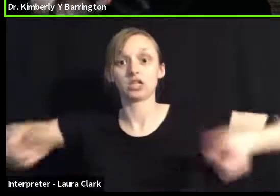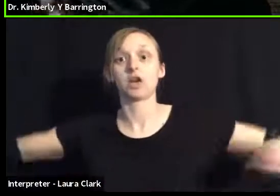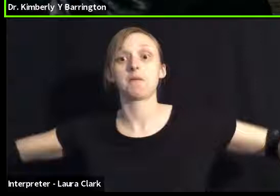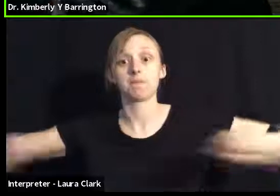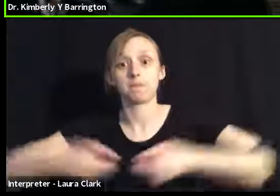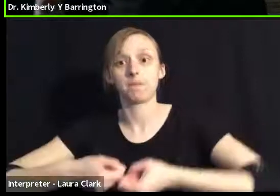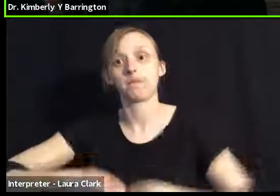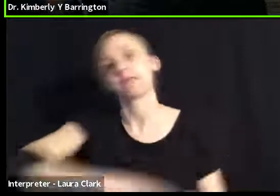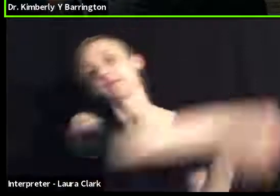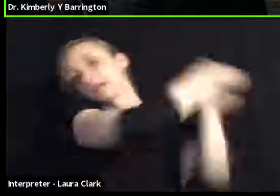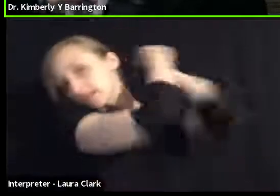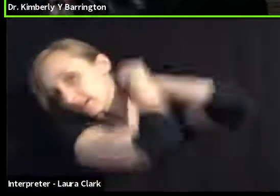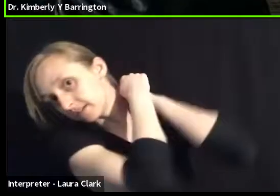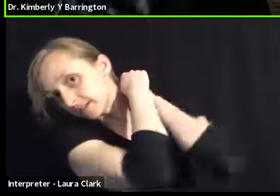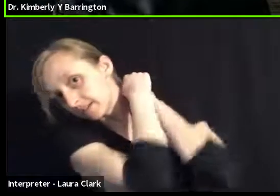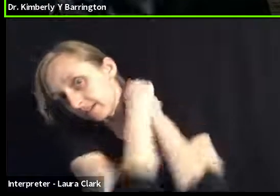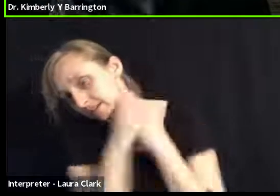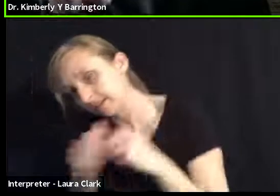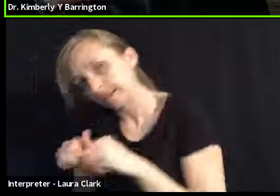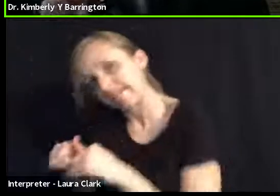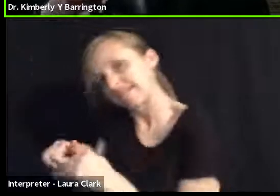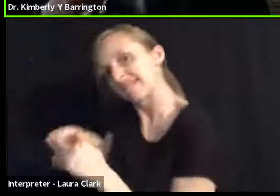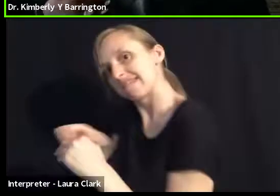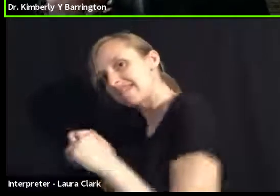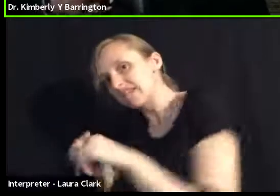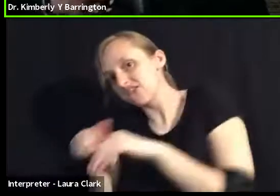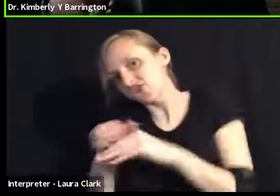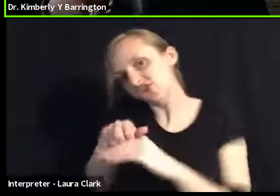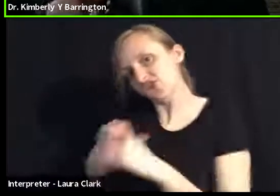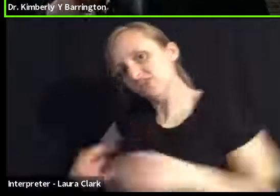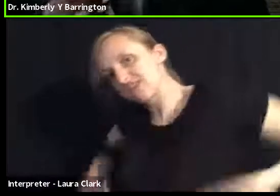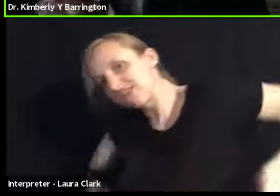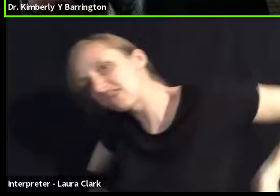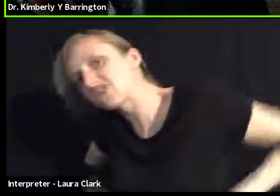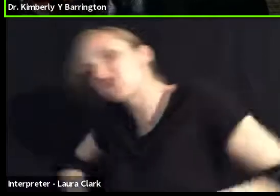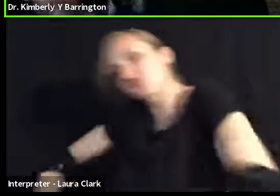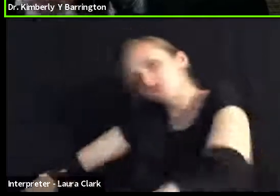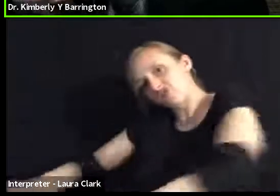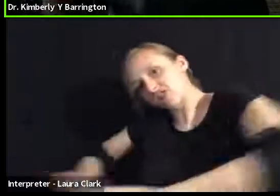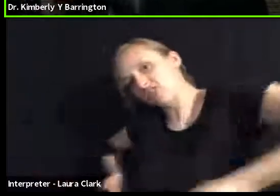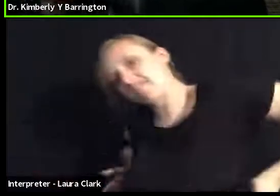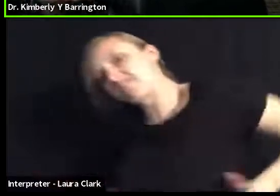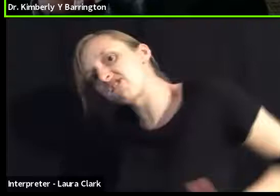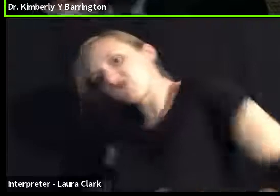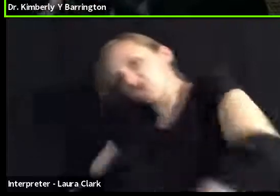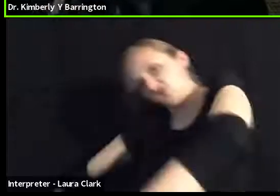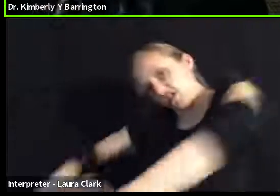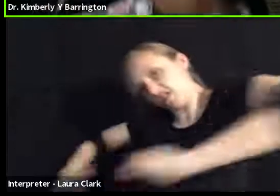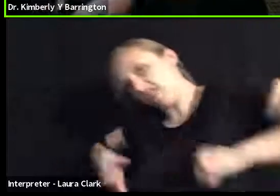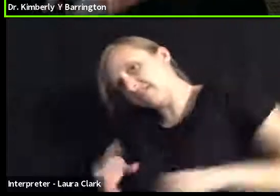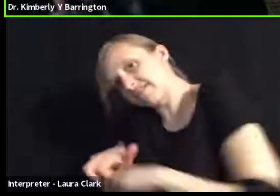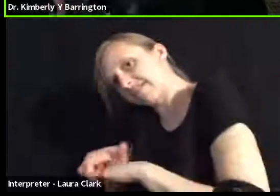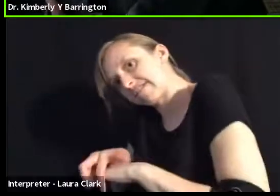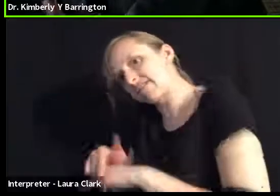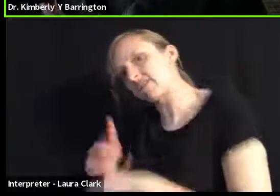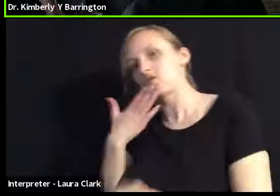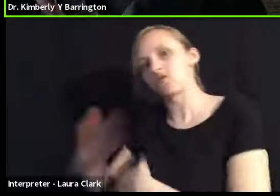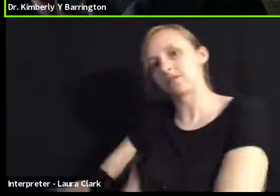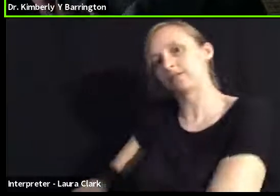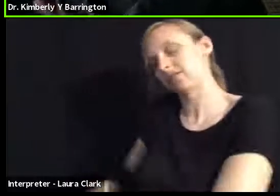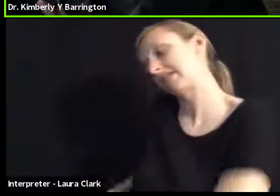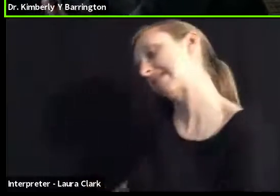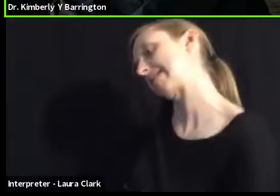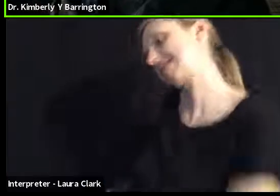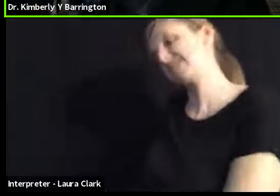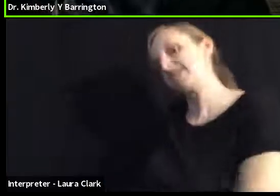back and scooch myself up, pull myself the wheelchair, and my good side will pull that dead weight